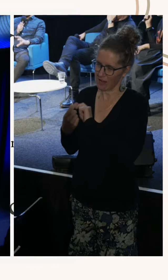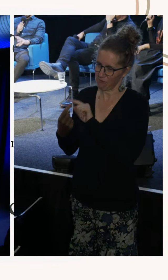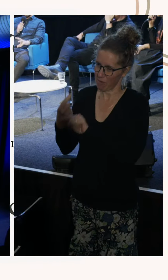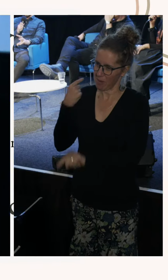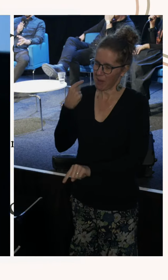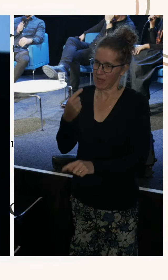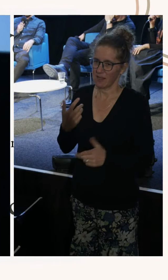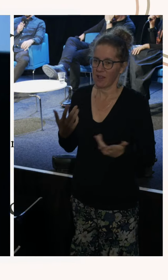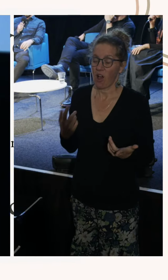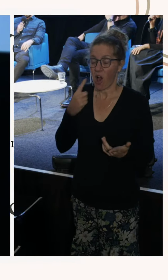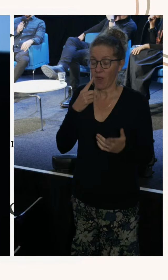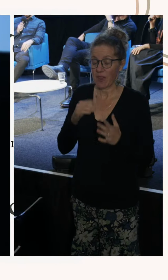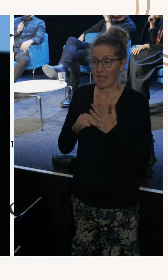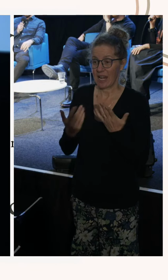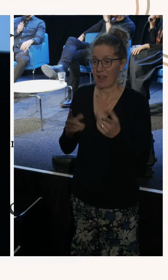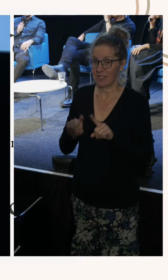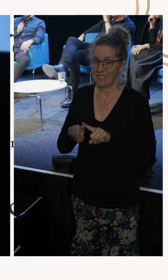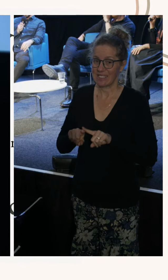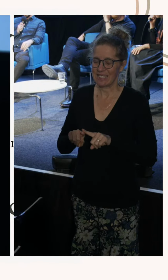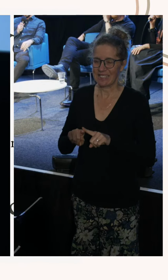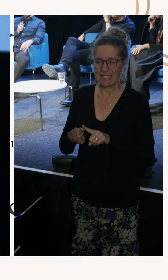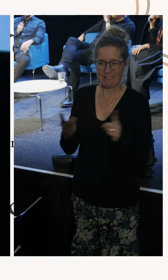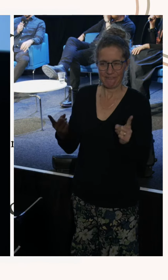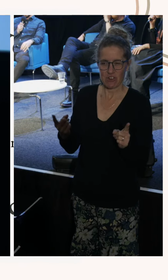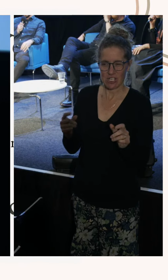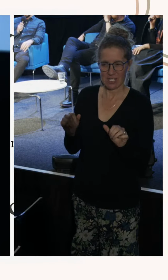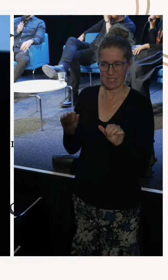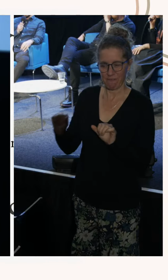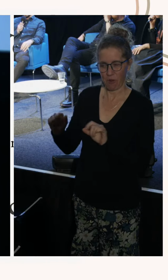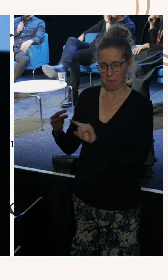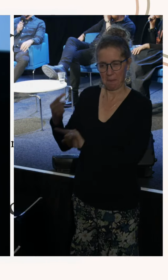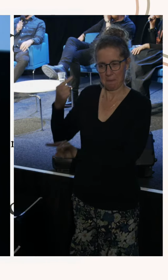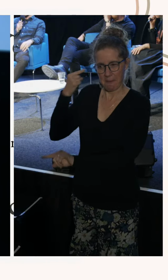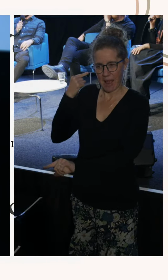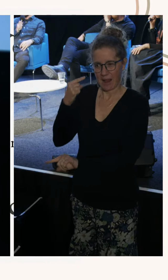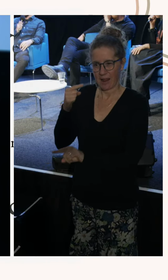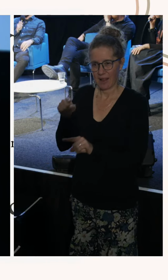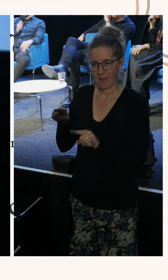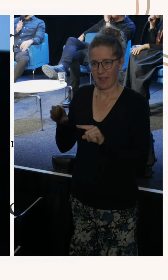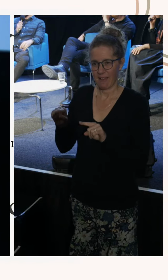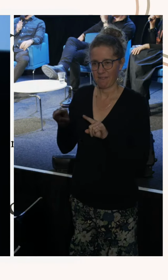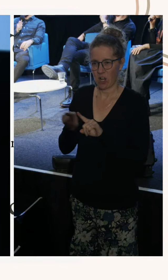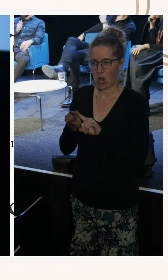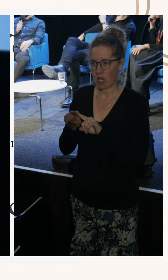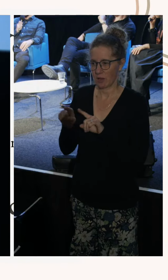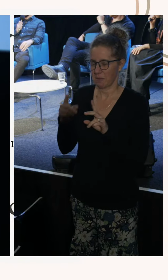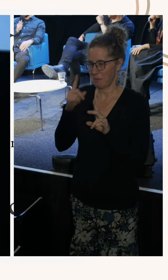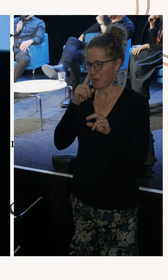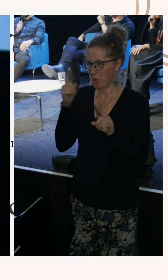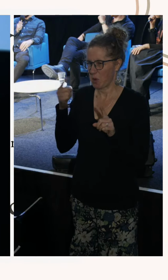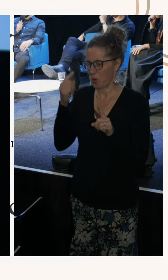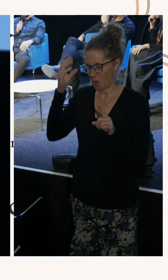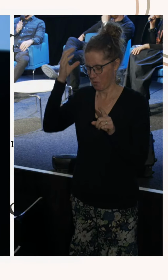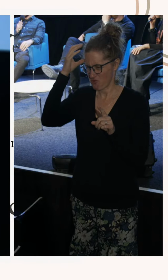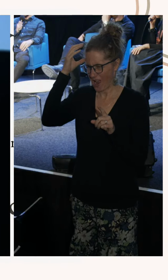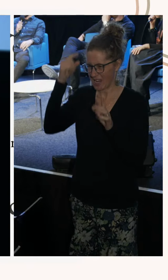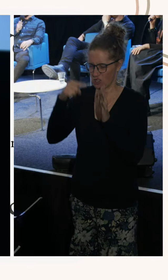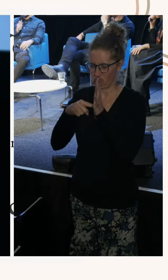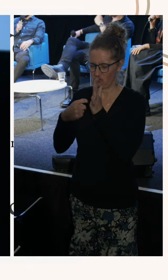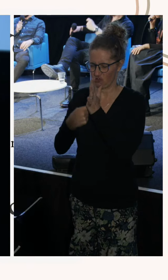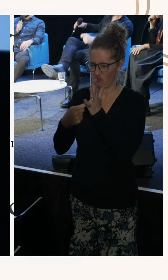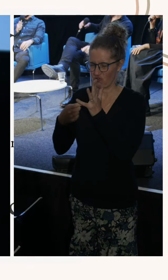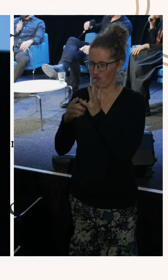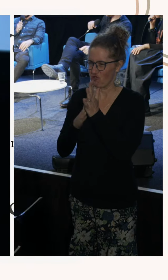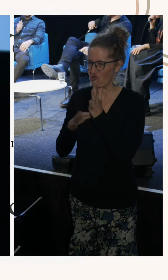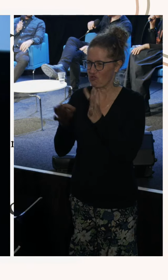a different beast now. They're like, they have like the Trumpian brain disease, whatever it is that